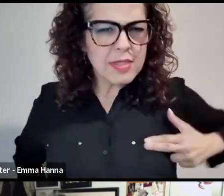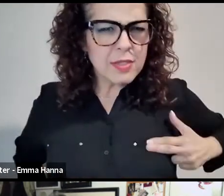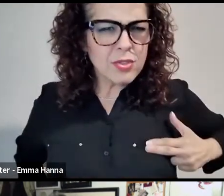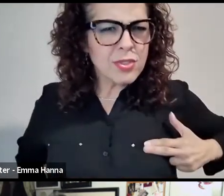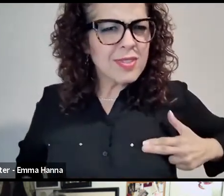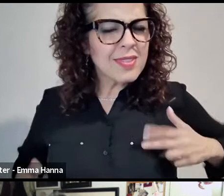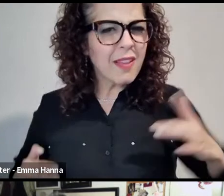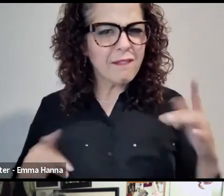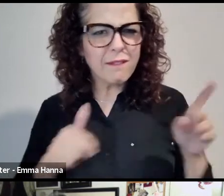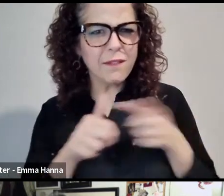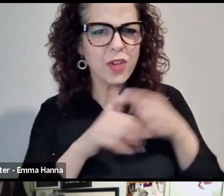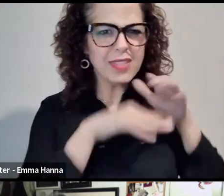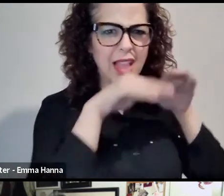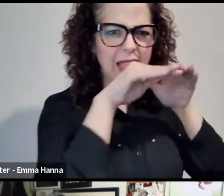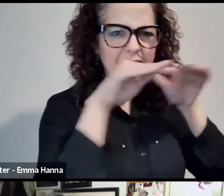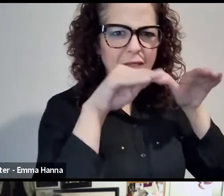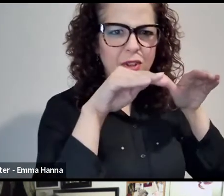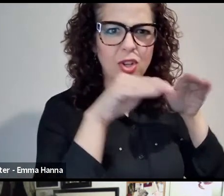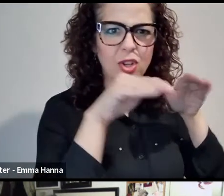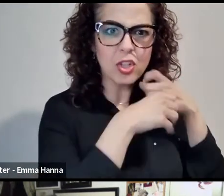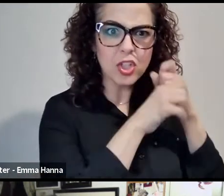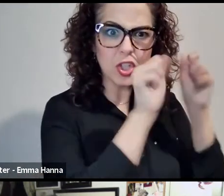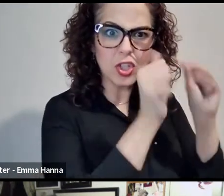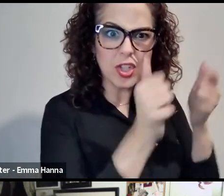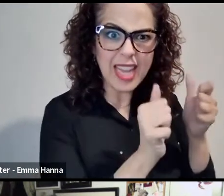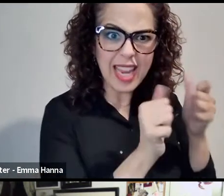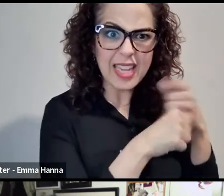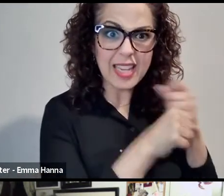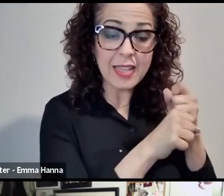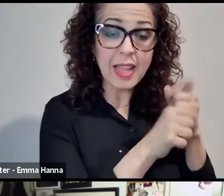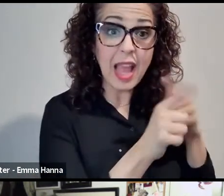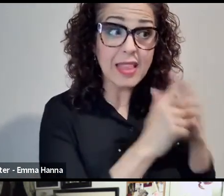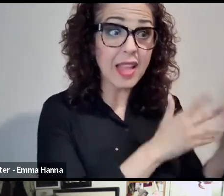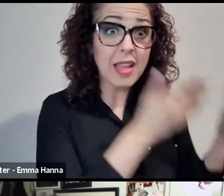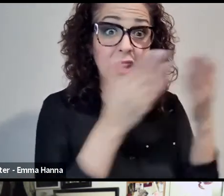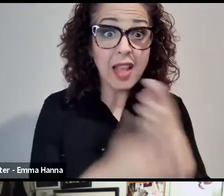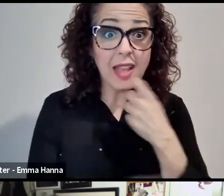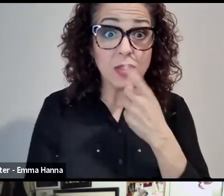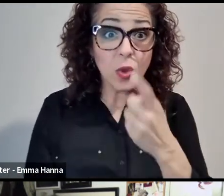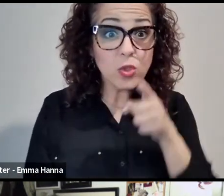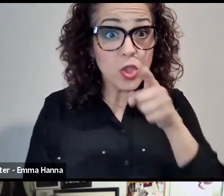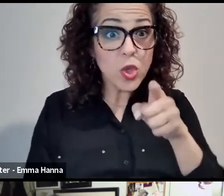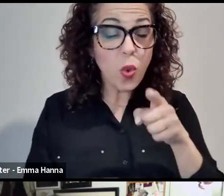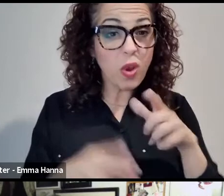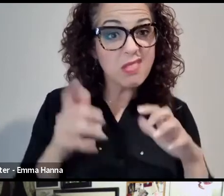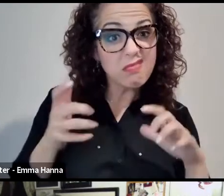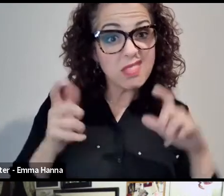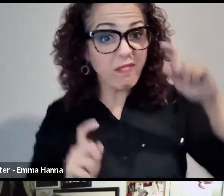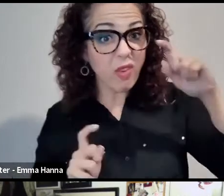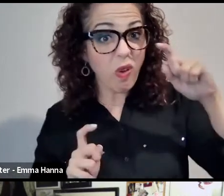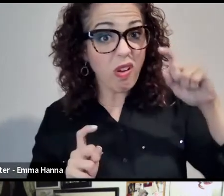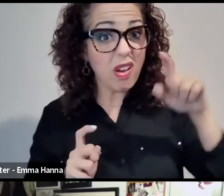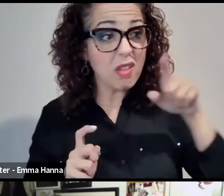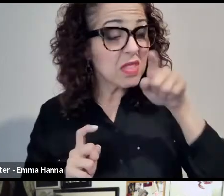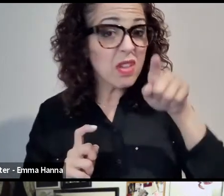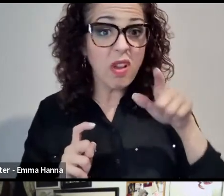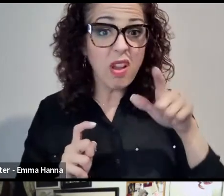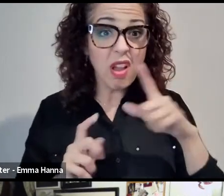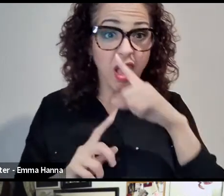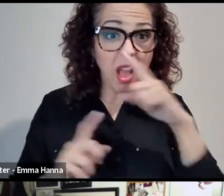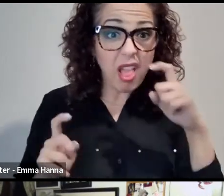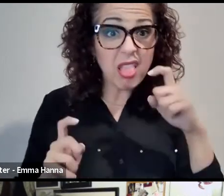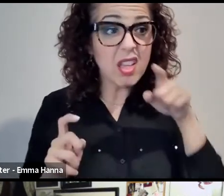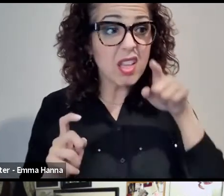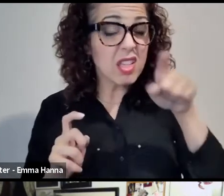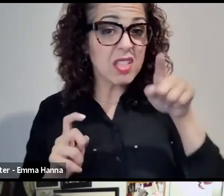then to be told that you are deformed, ugly, should be different, should walk different, should